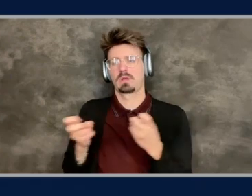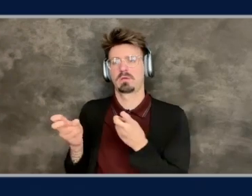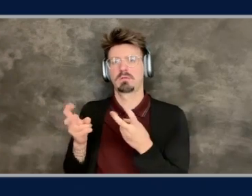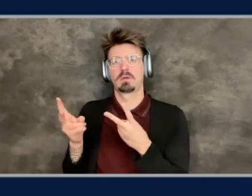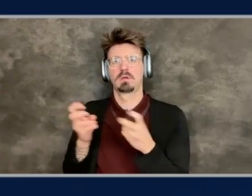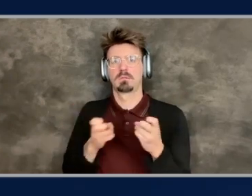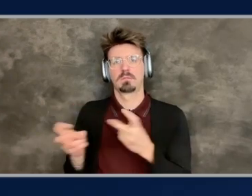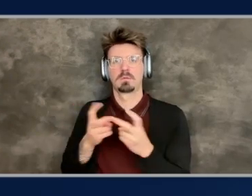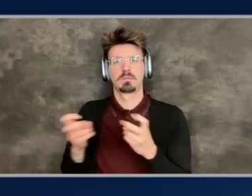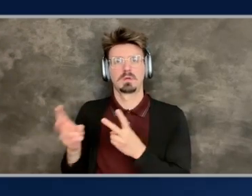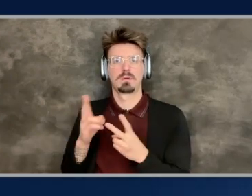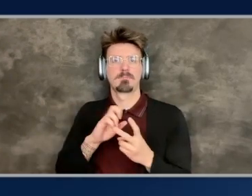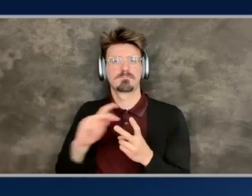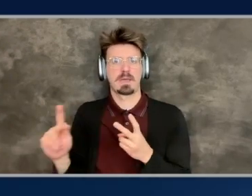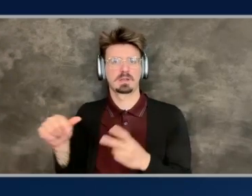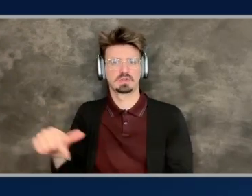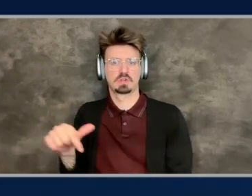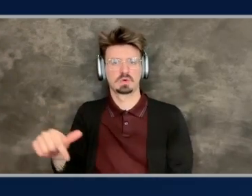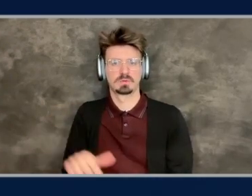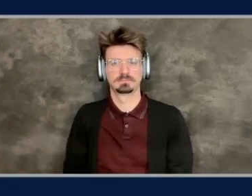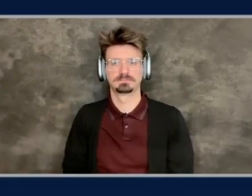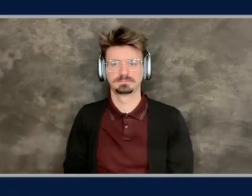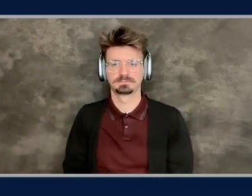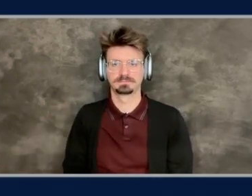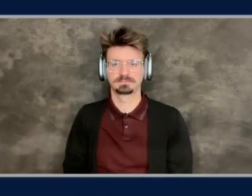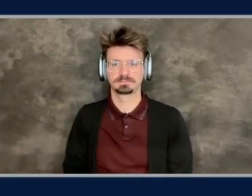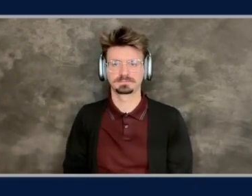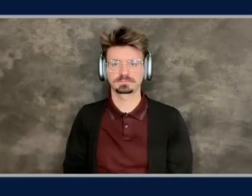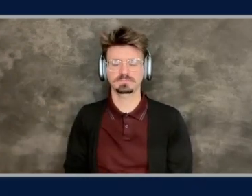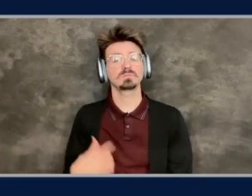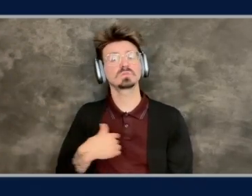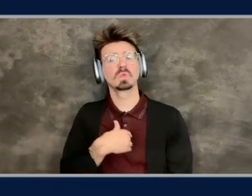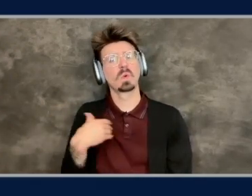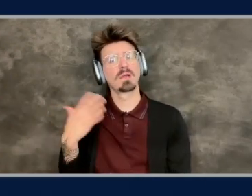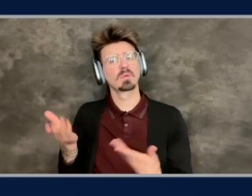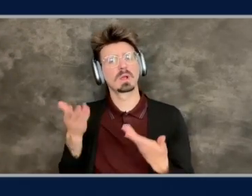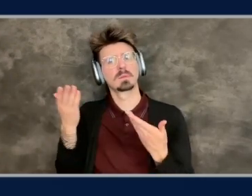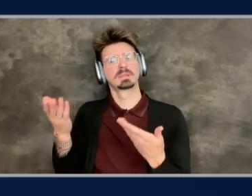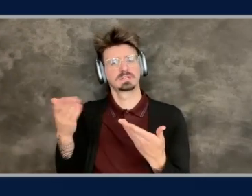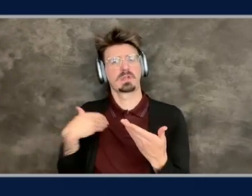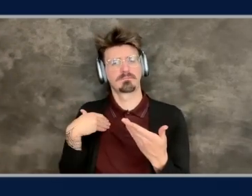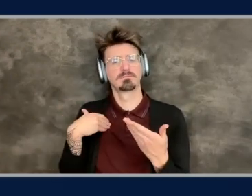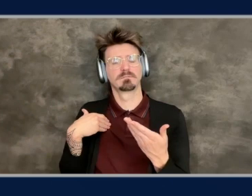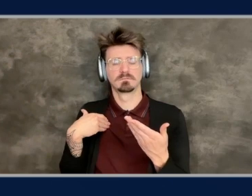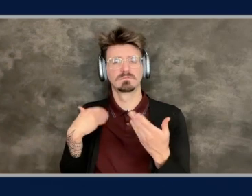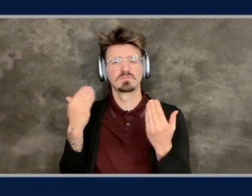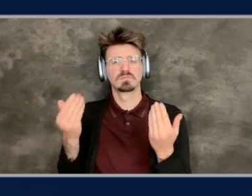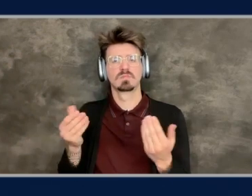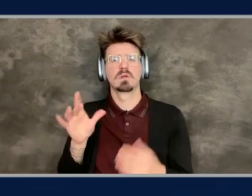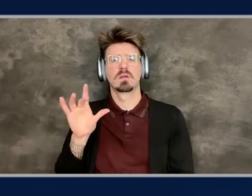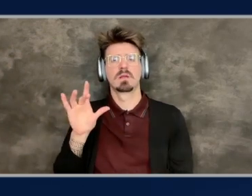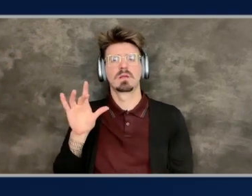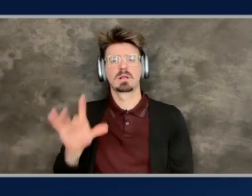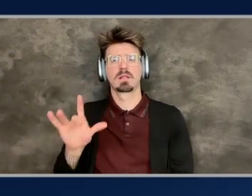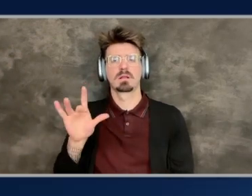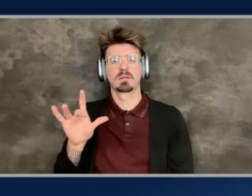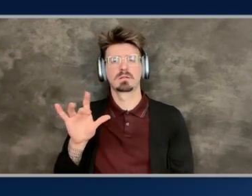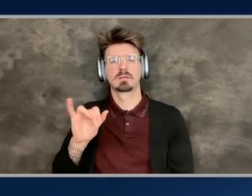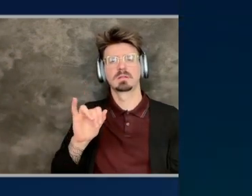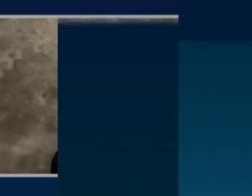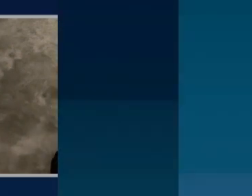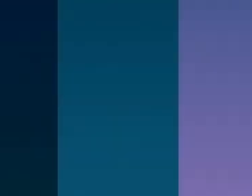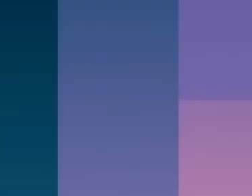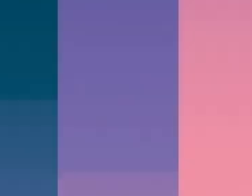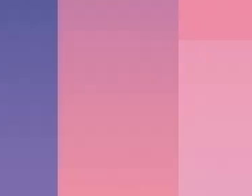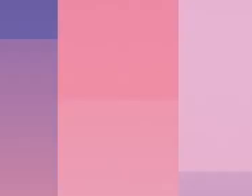thing is we have the recommendations here. You could click here on the instance finder to get started. But we also have